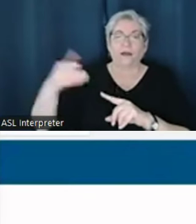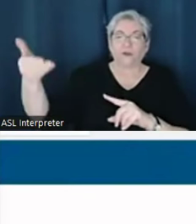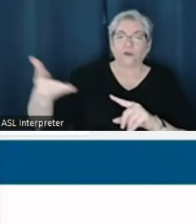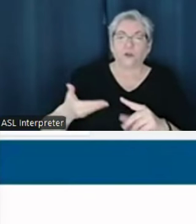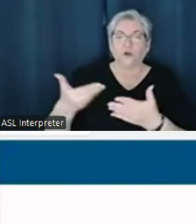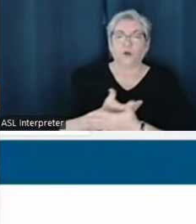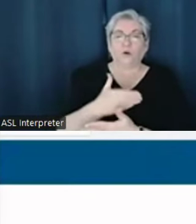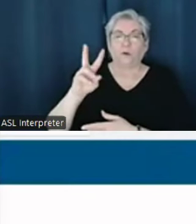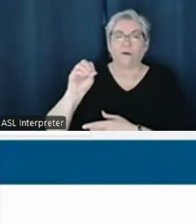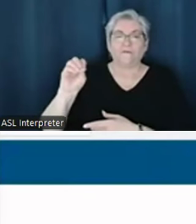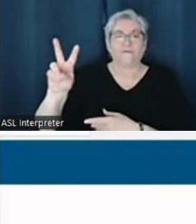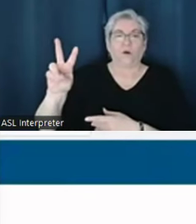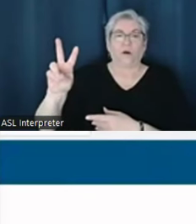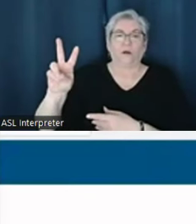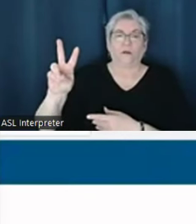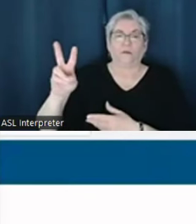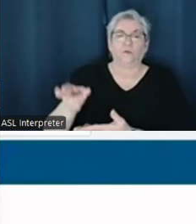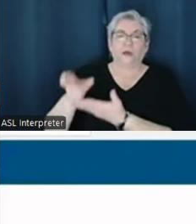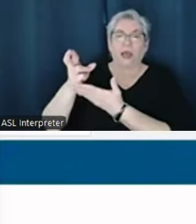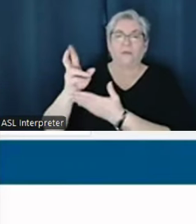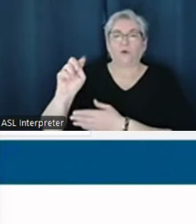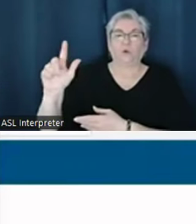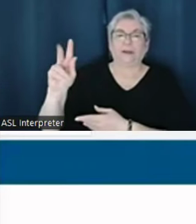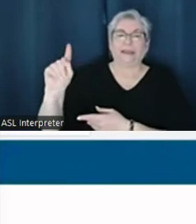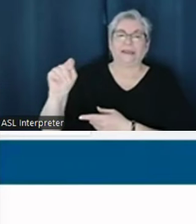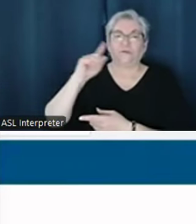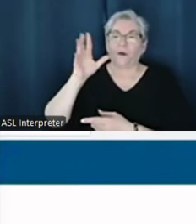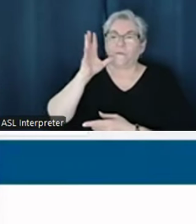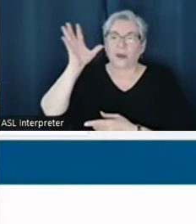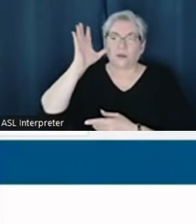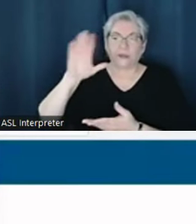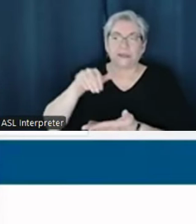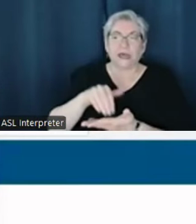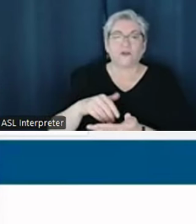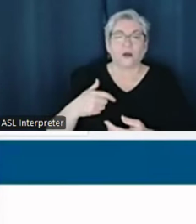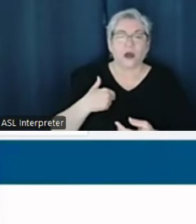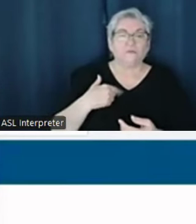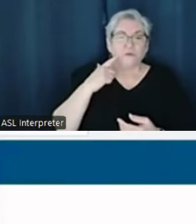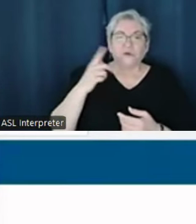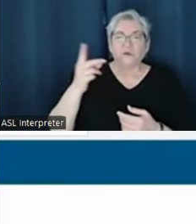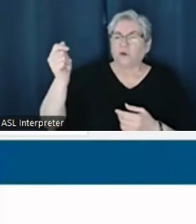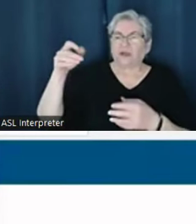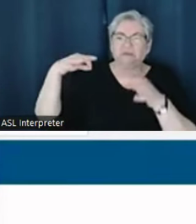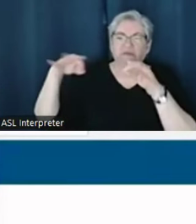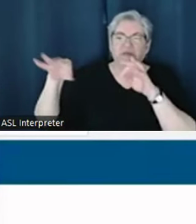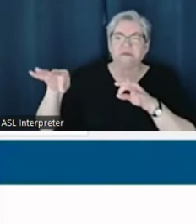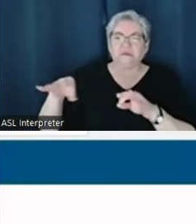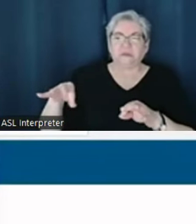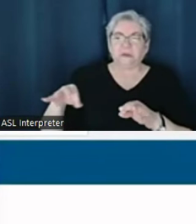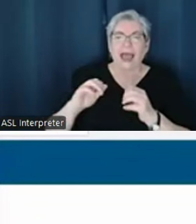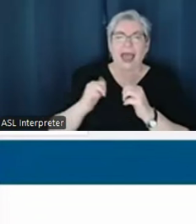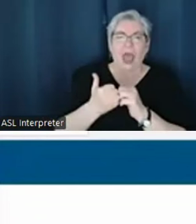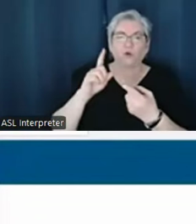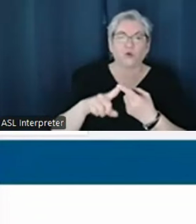Vocational Rehabilitation Toolkit for parent centers. I will quickly go through some how-tos in